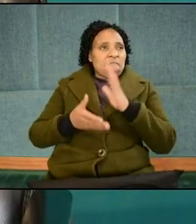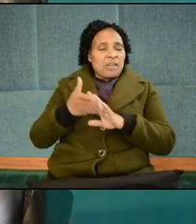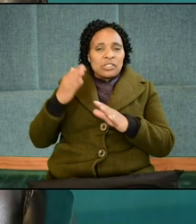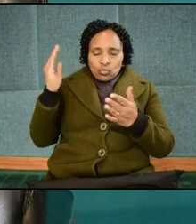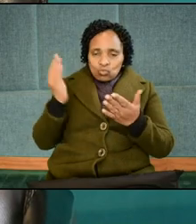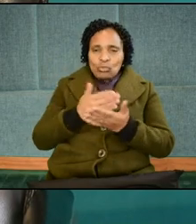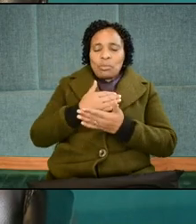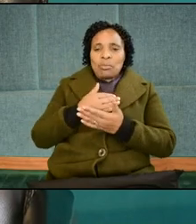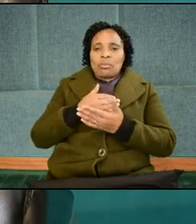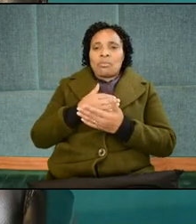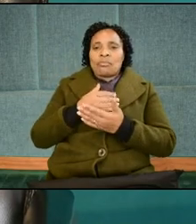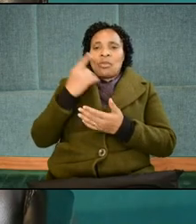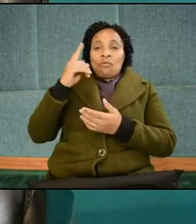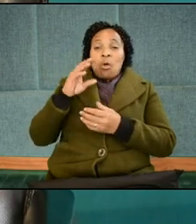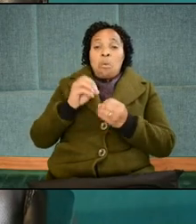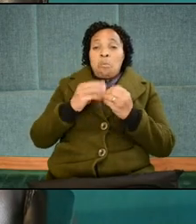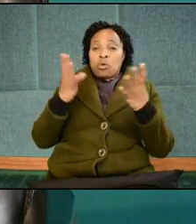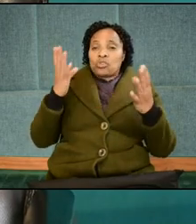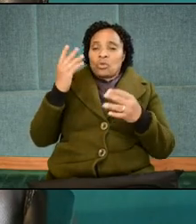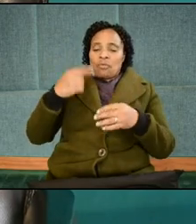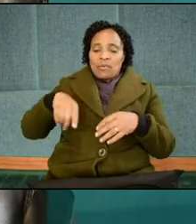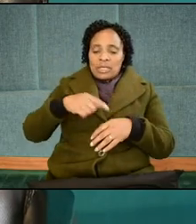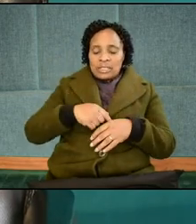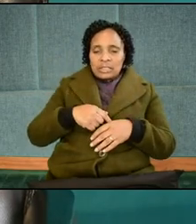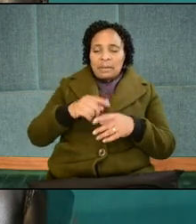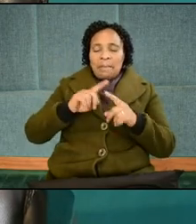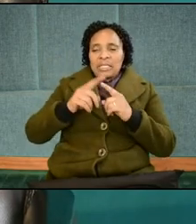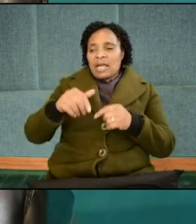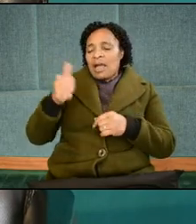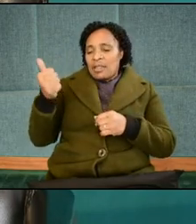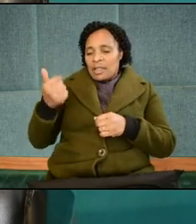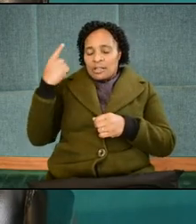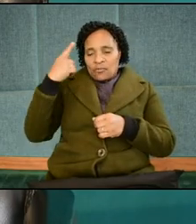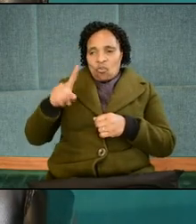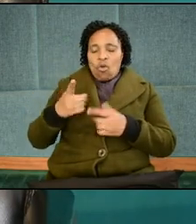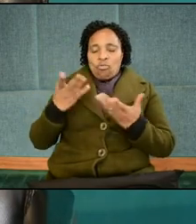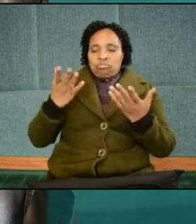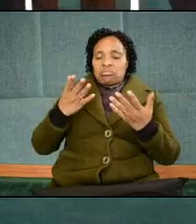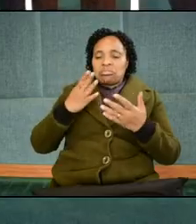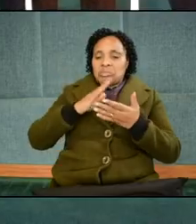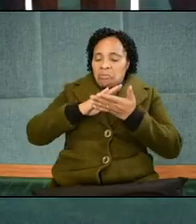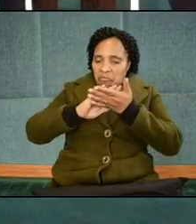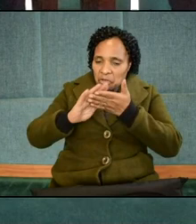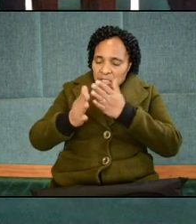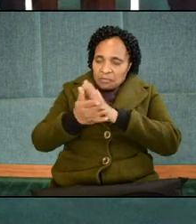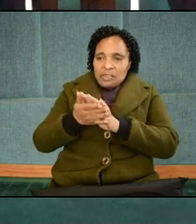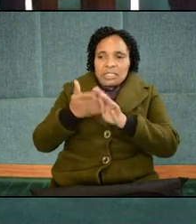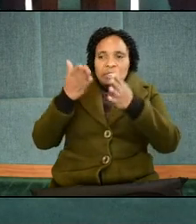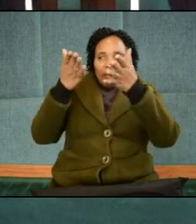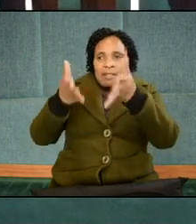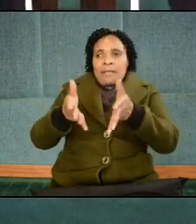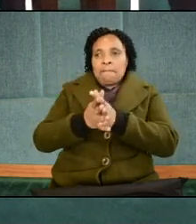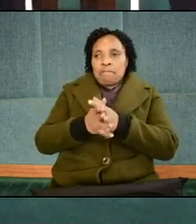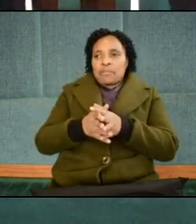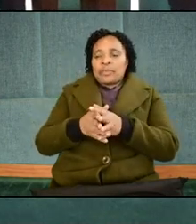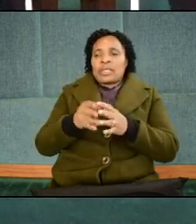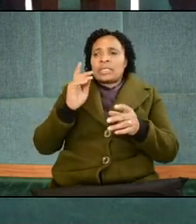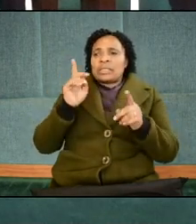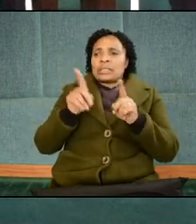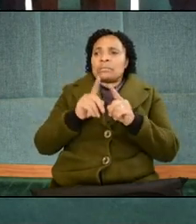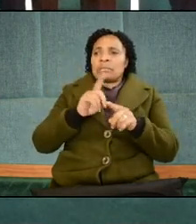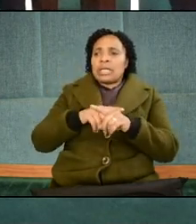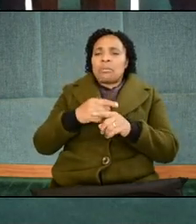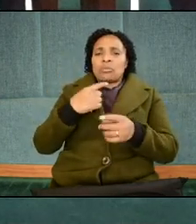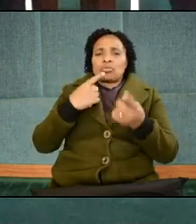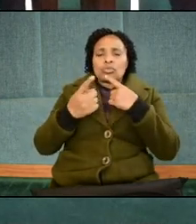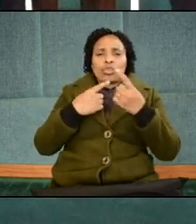them out for most of them. Although for others, there was still room for repentance. So it's, yeah. True. And actually, speaking of